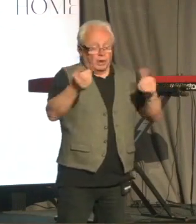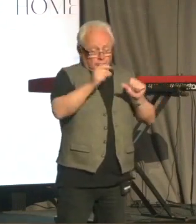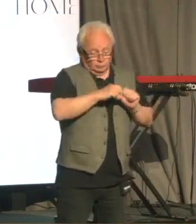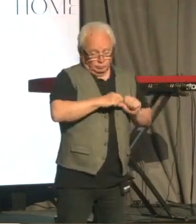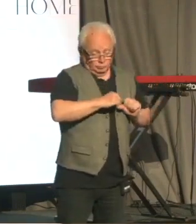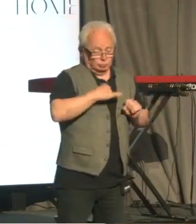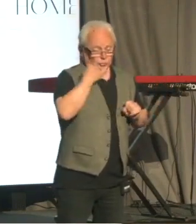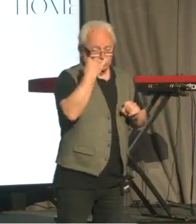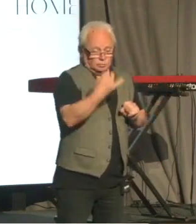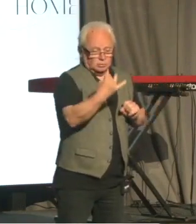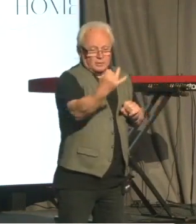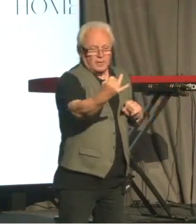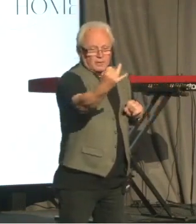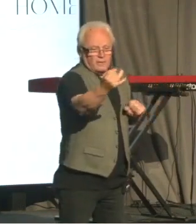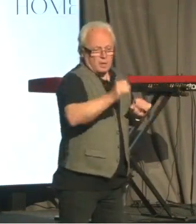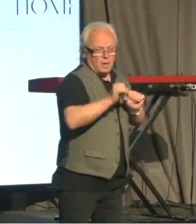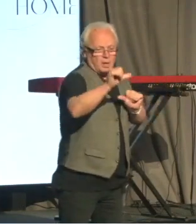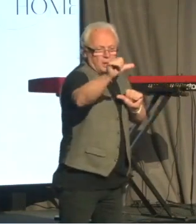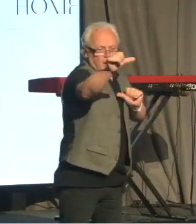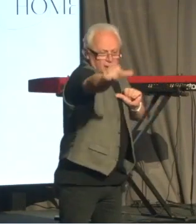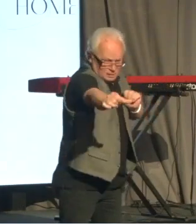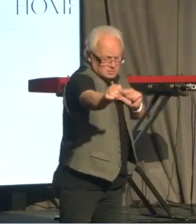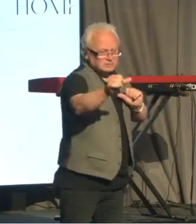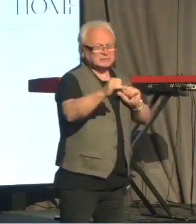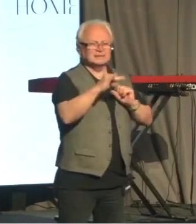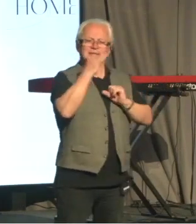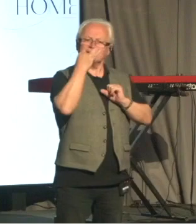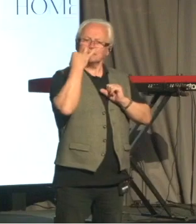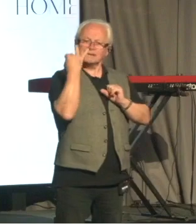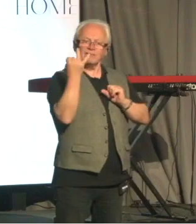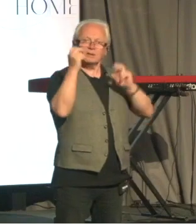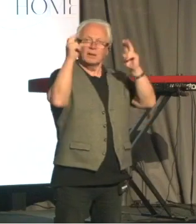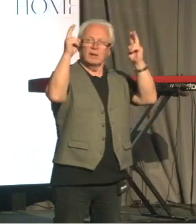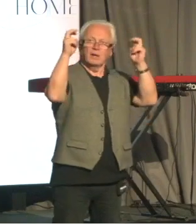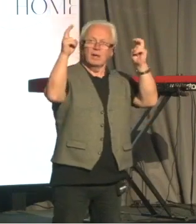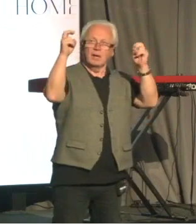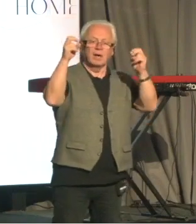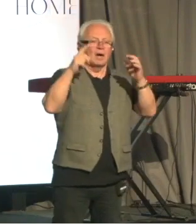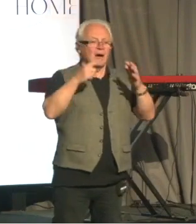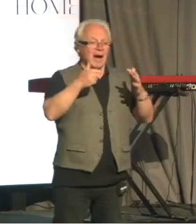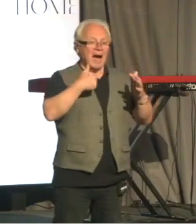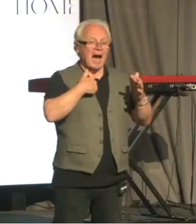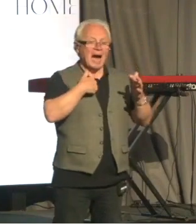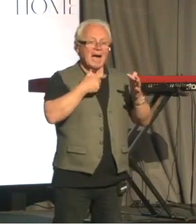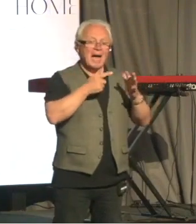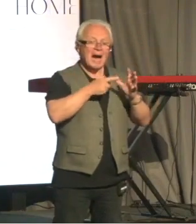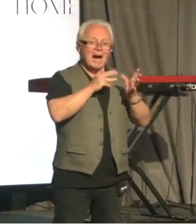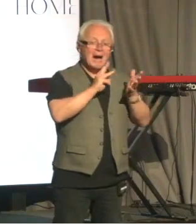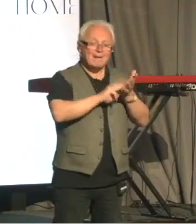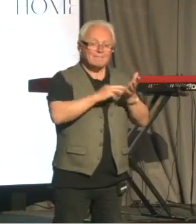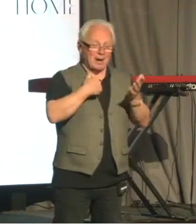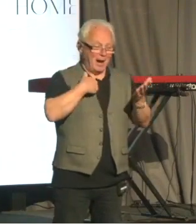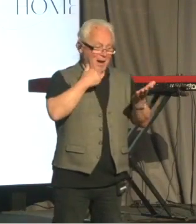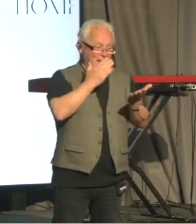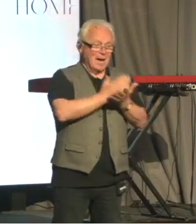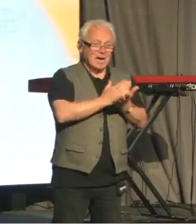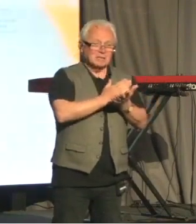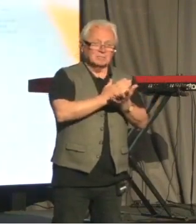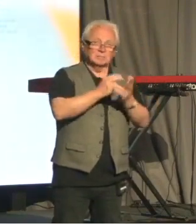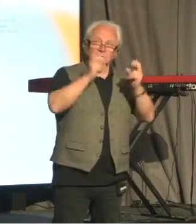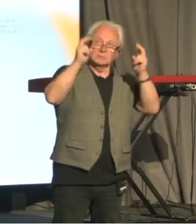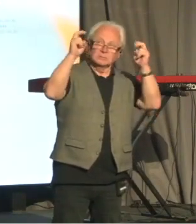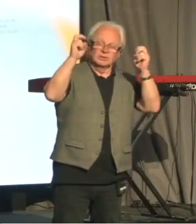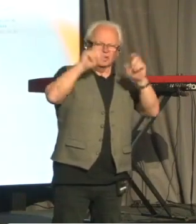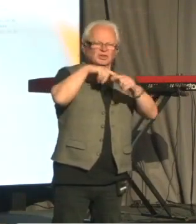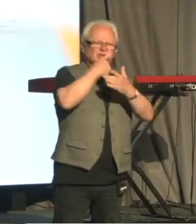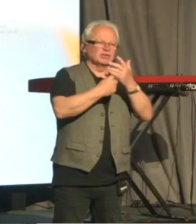looking at these seven I Ams of Jesus. These are not just things that people